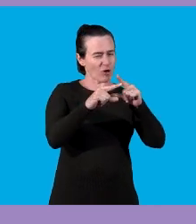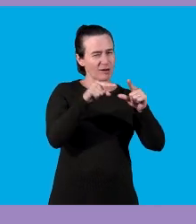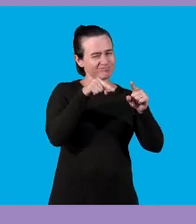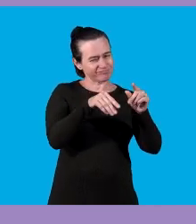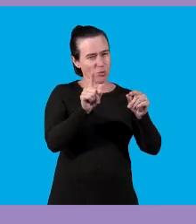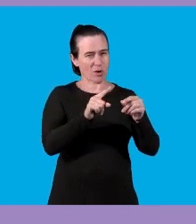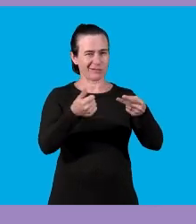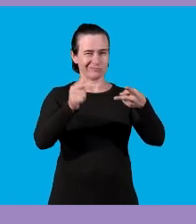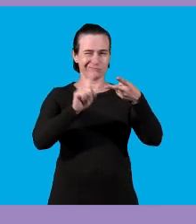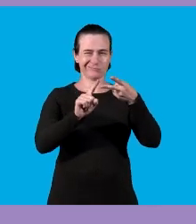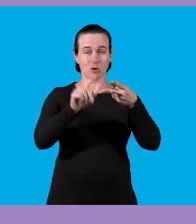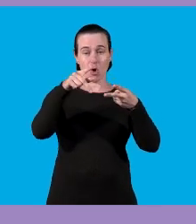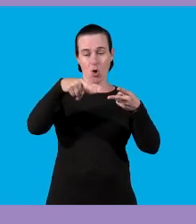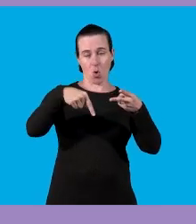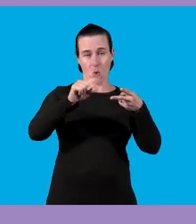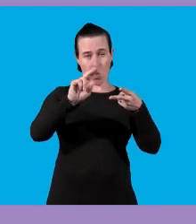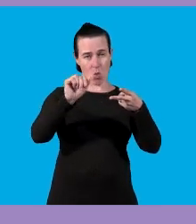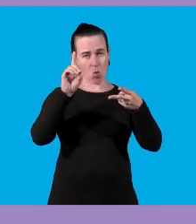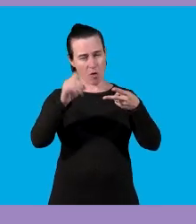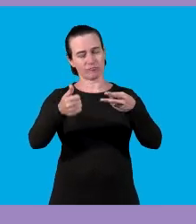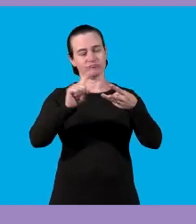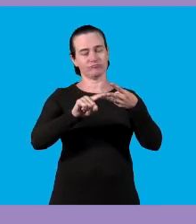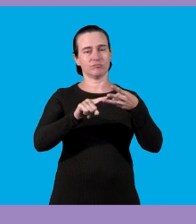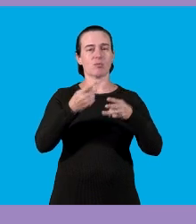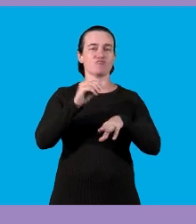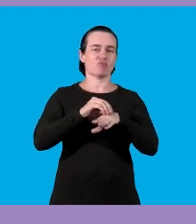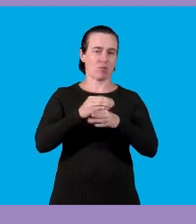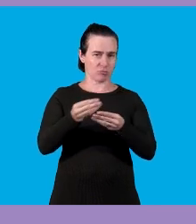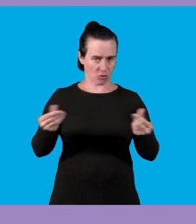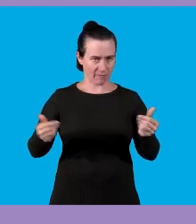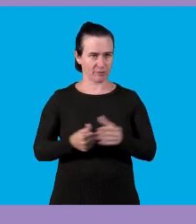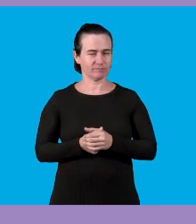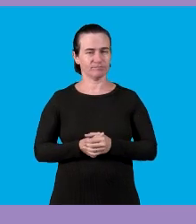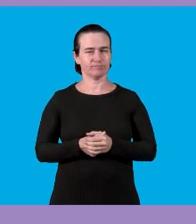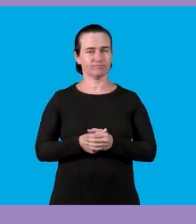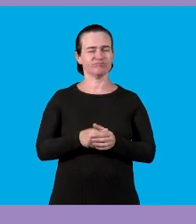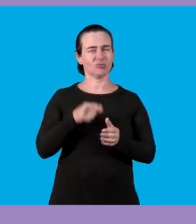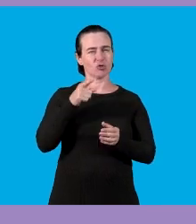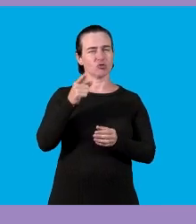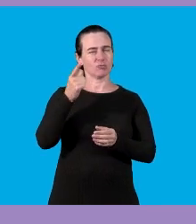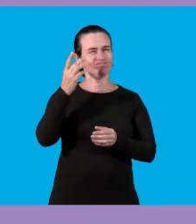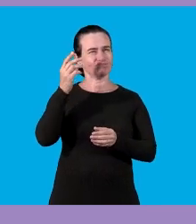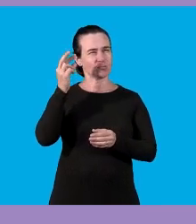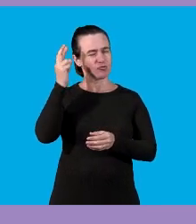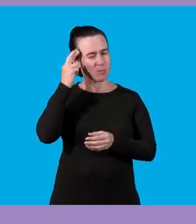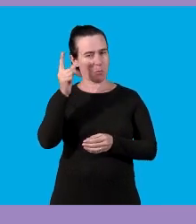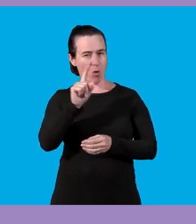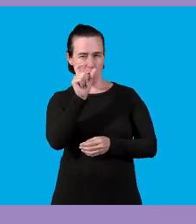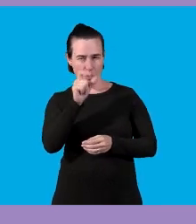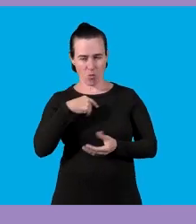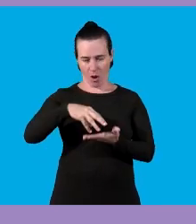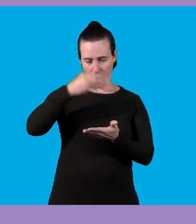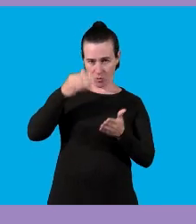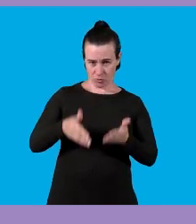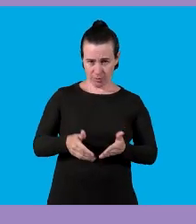of triangles, properties of quadrilaterals, and we were solving problems. Just a recap on the words that we have learned in